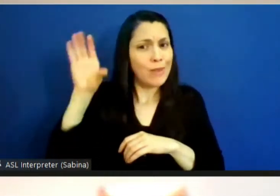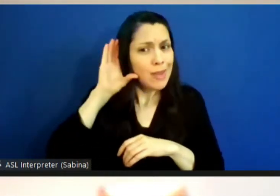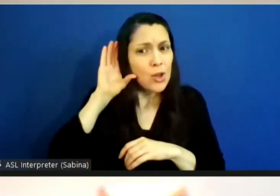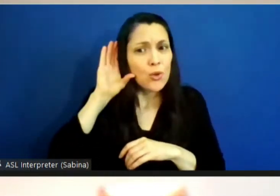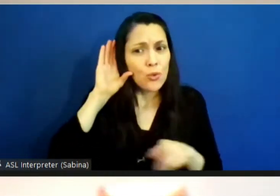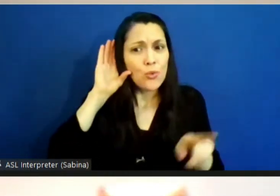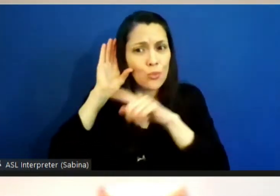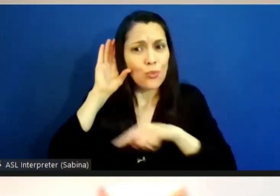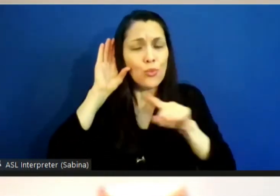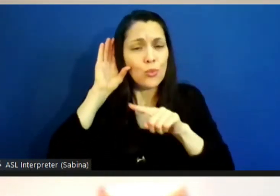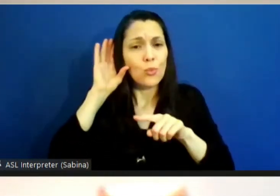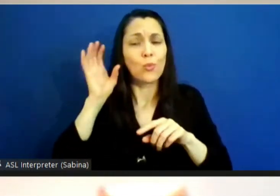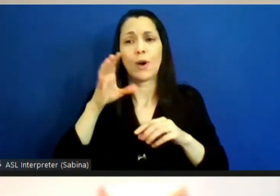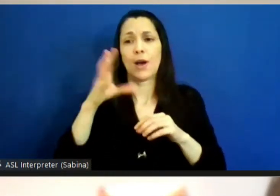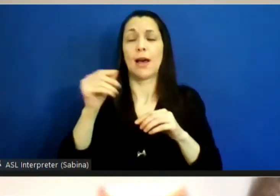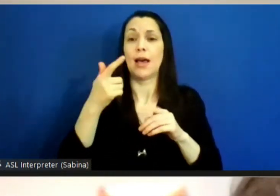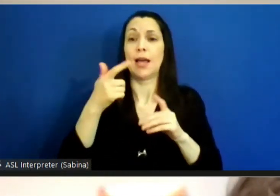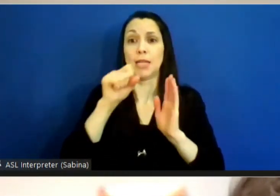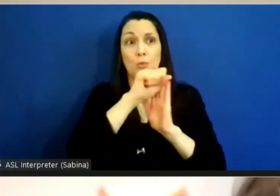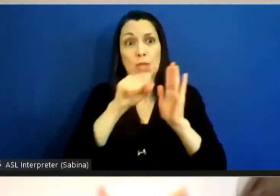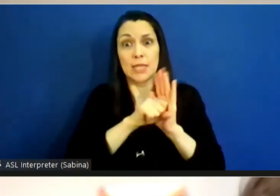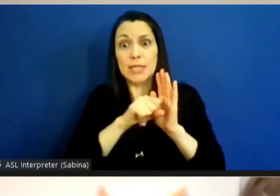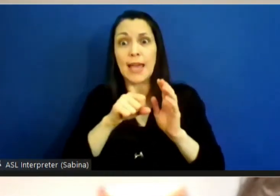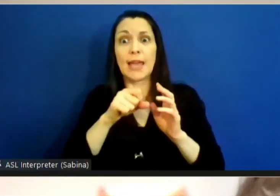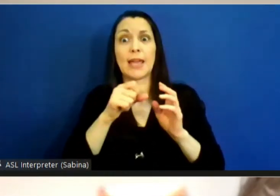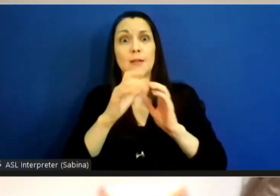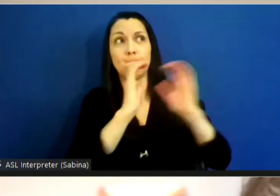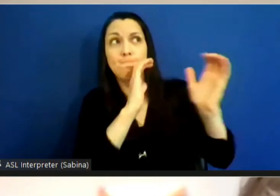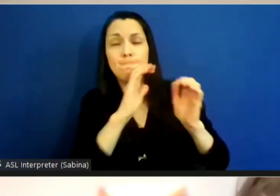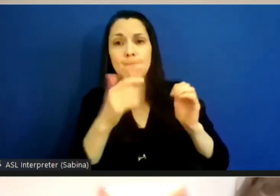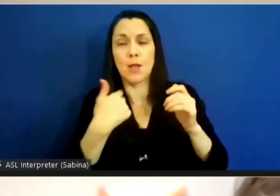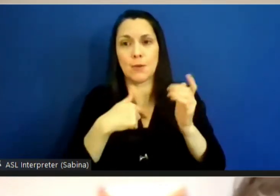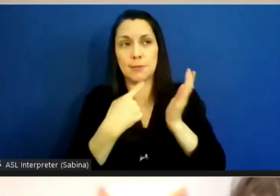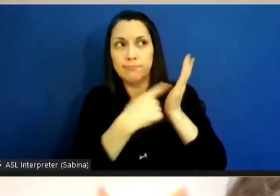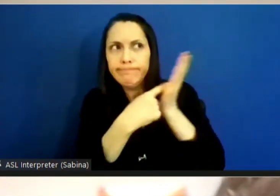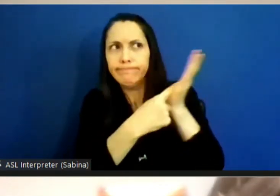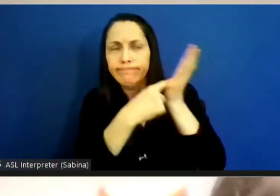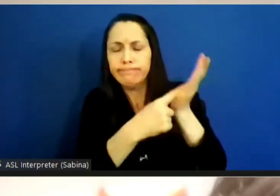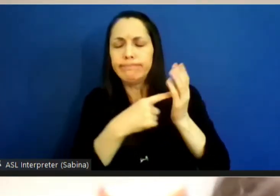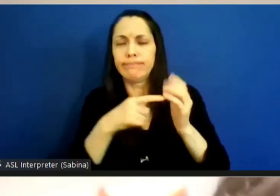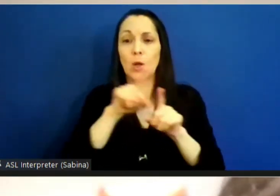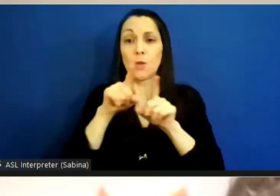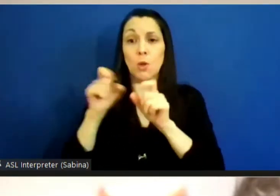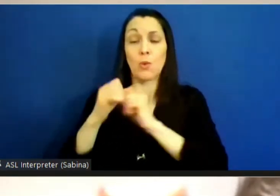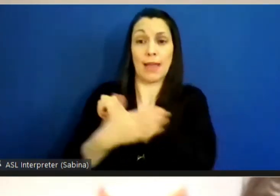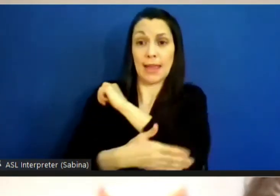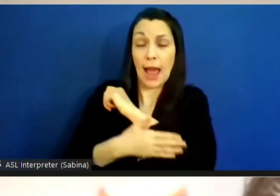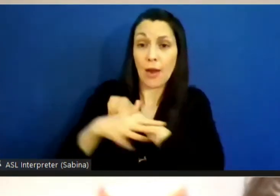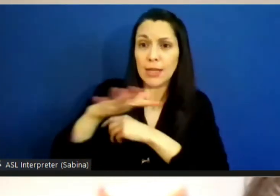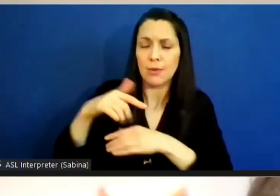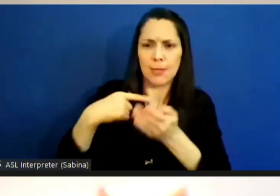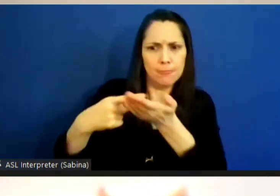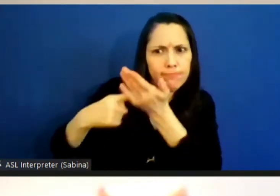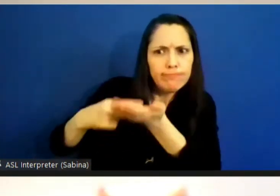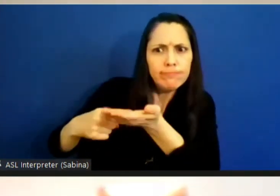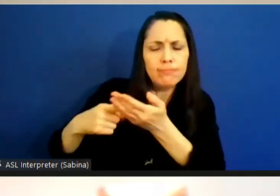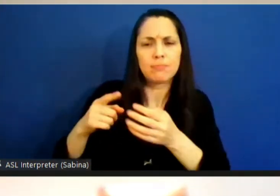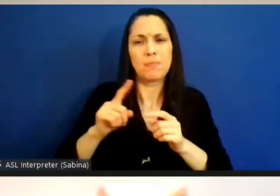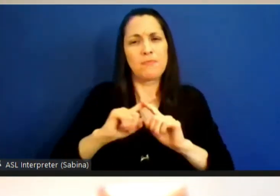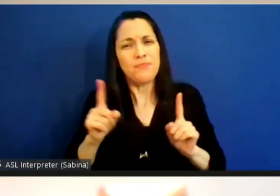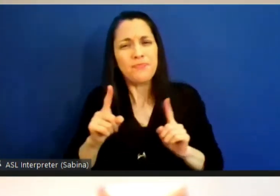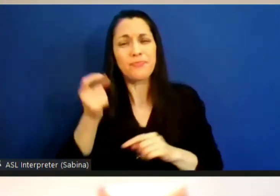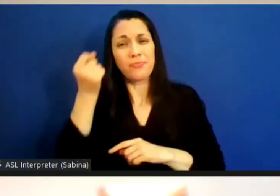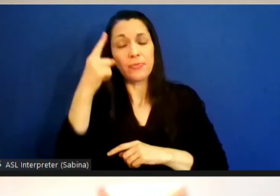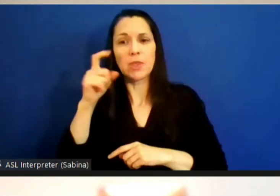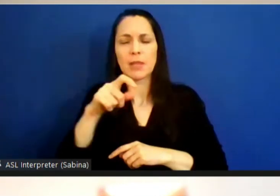discussions that we're having in the state calls and within the county as well. But I think we need a little bit of patience, and